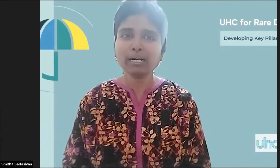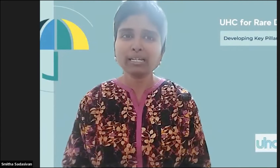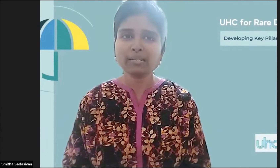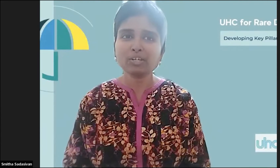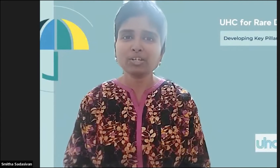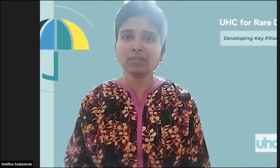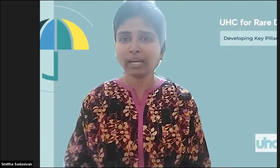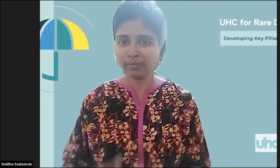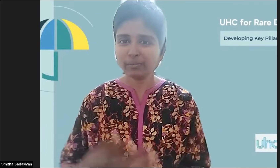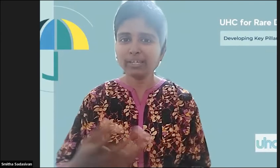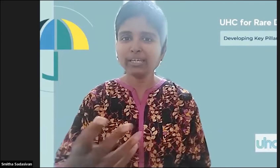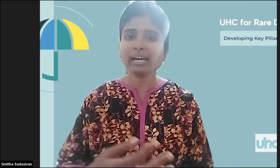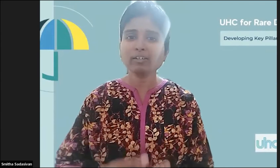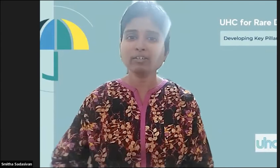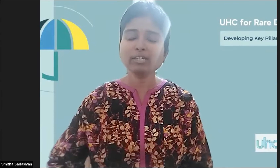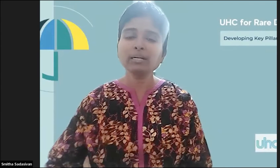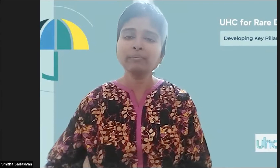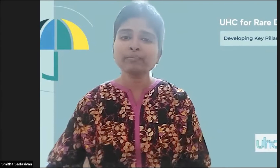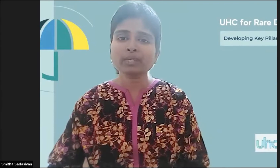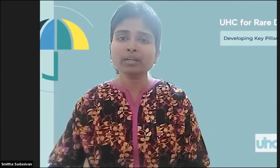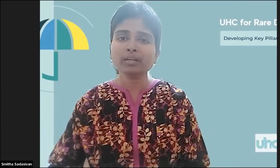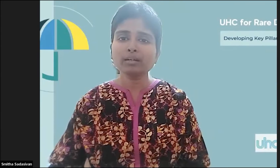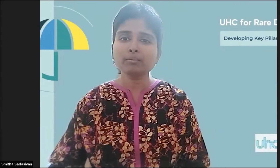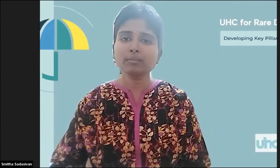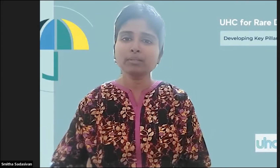social participation, and we can actually